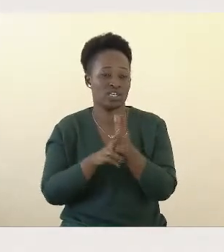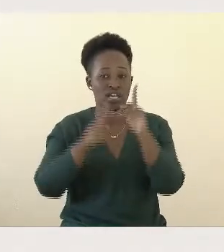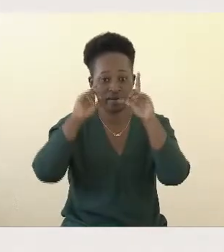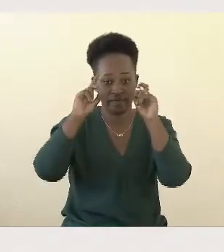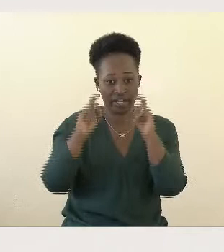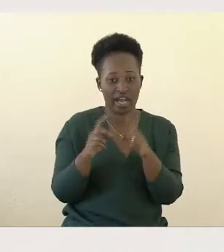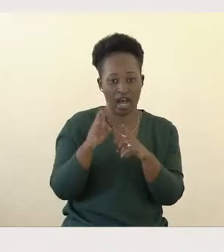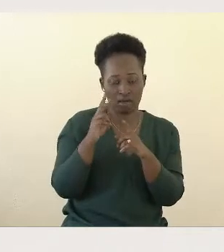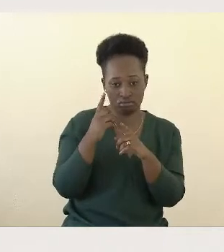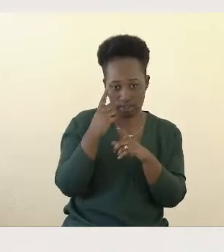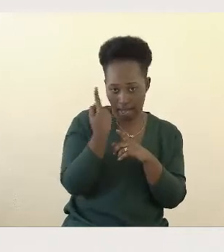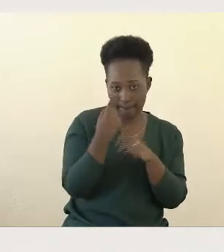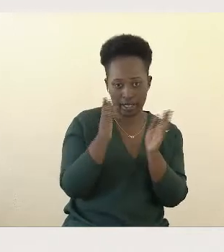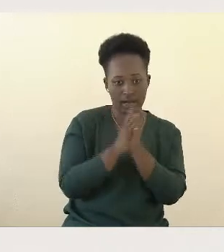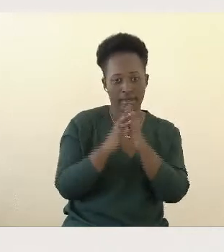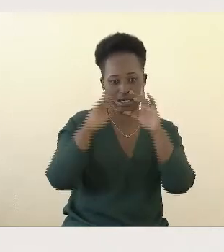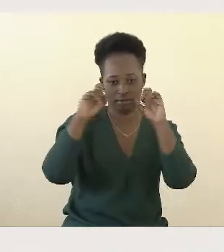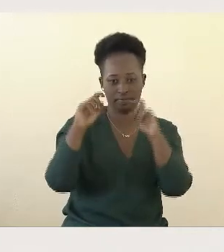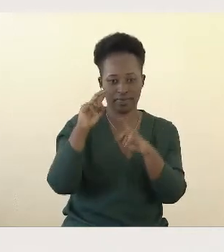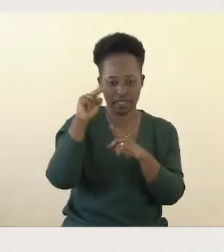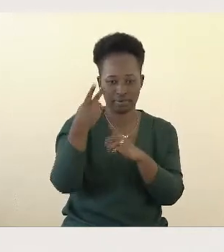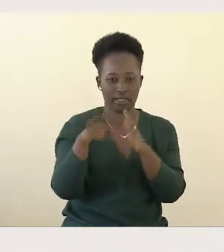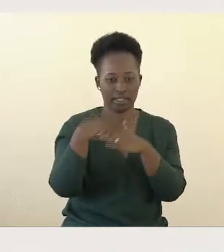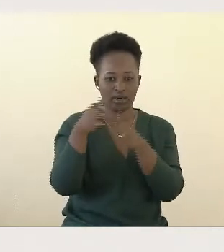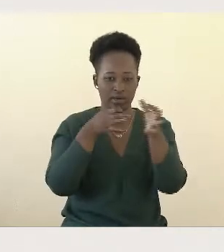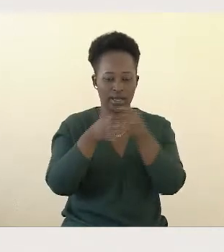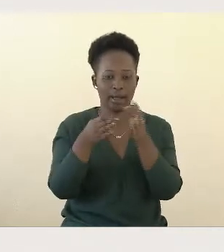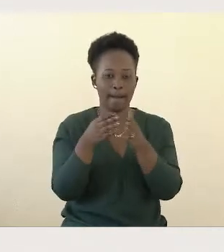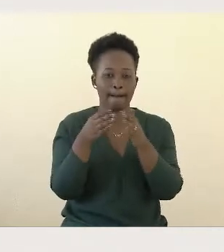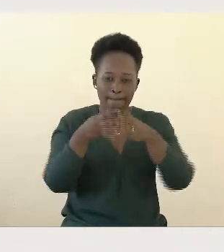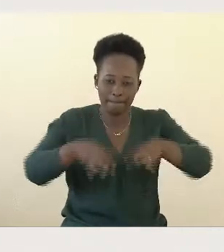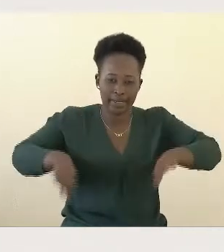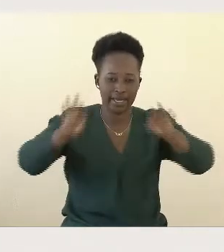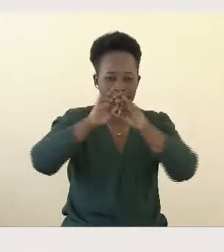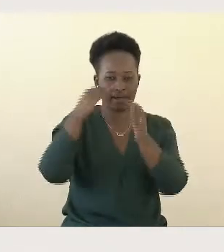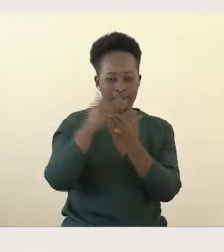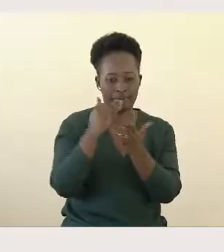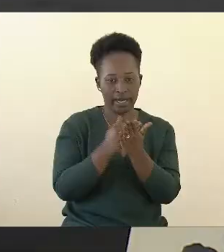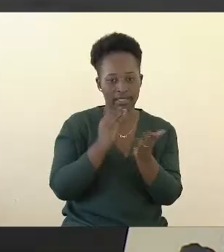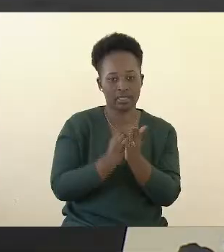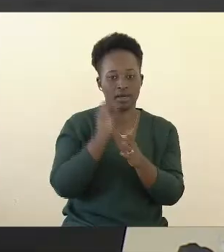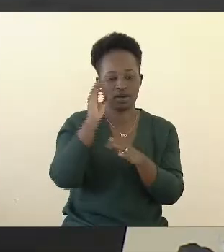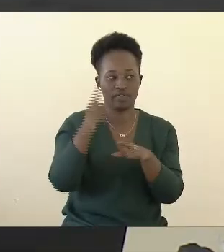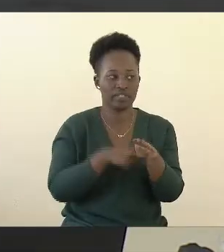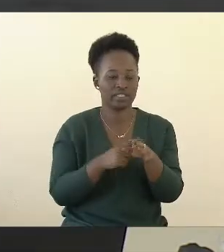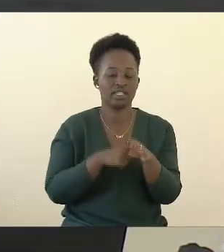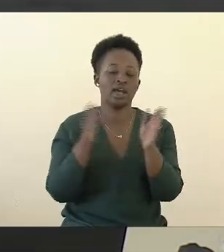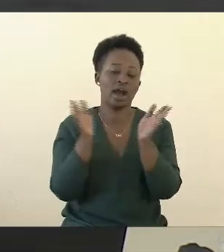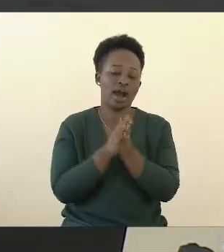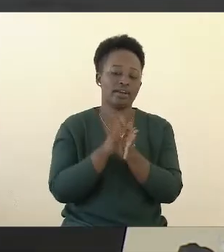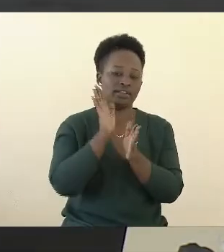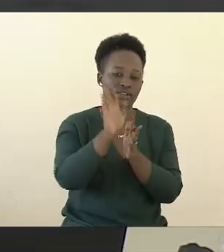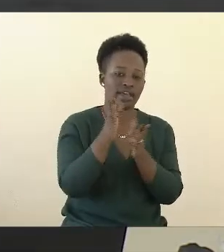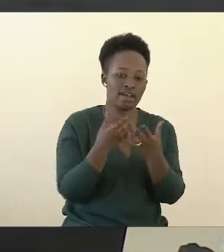figure 2, and you identify the main parts of the skin and their functions. We have to go and identify